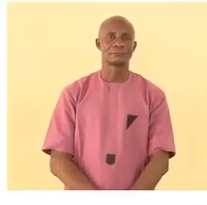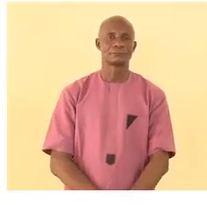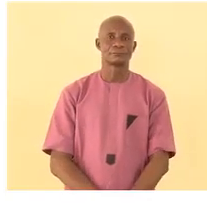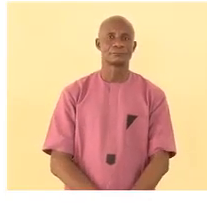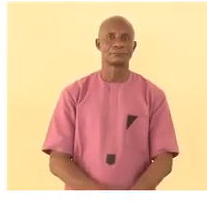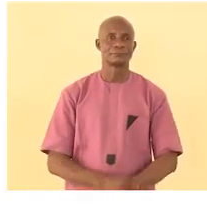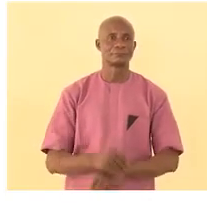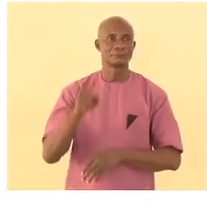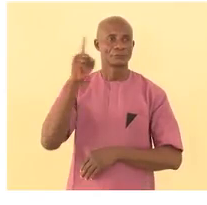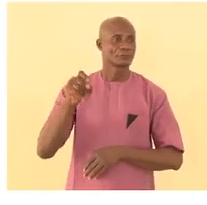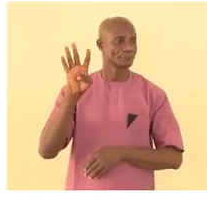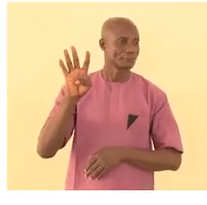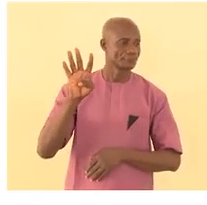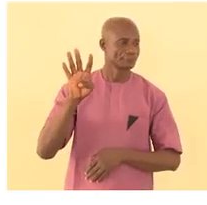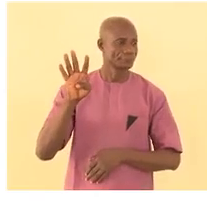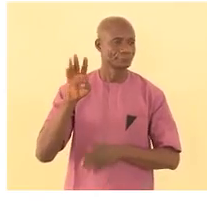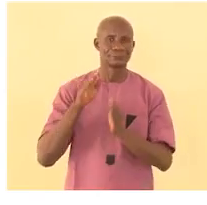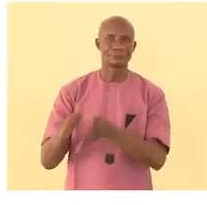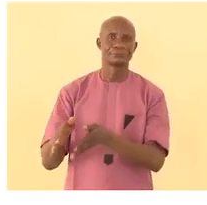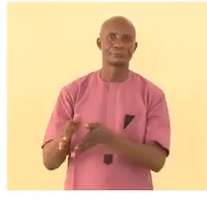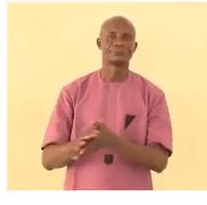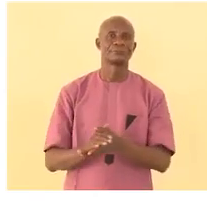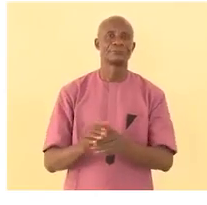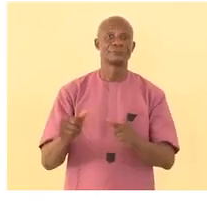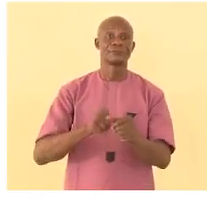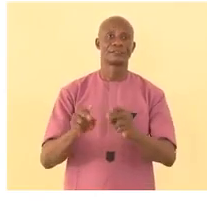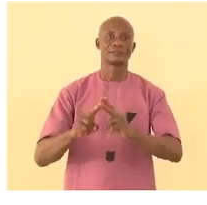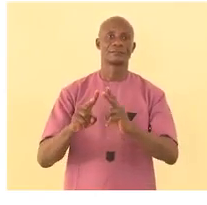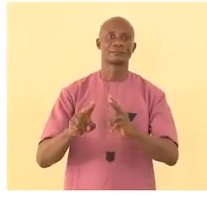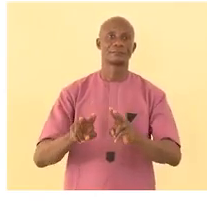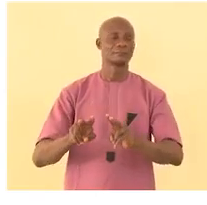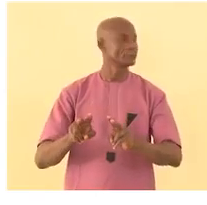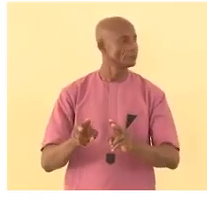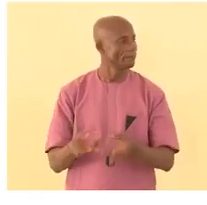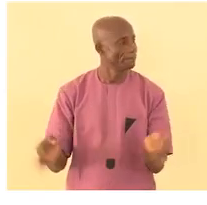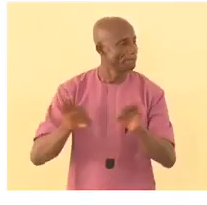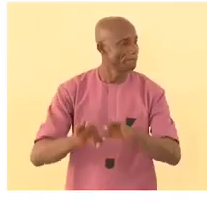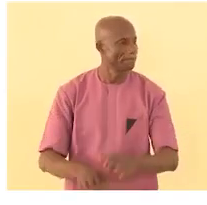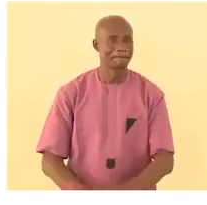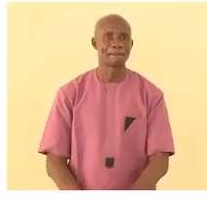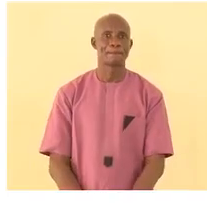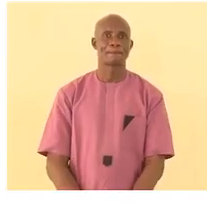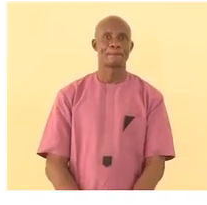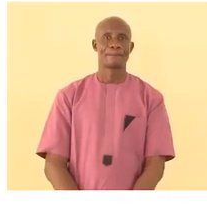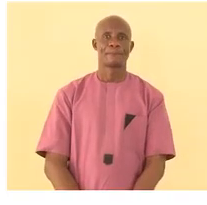Nobody has attempted question 4. And that is very important. Yes.